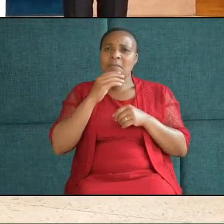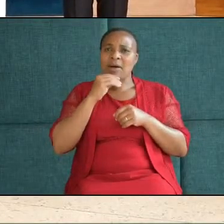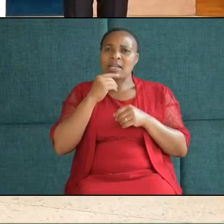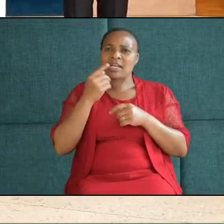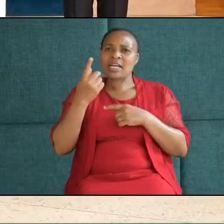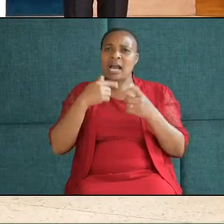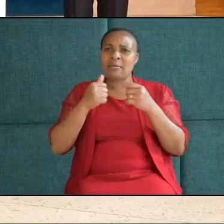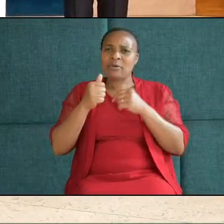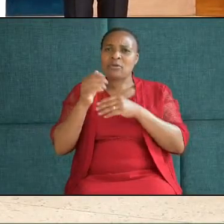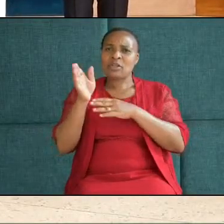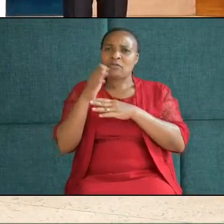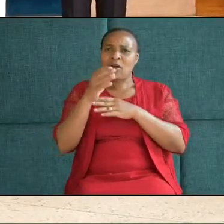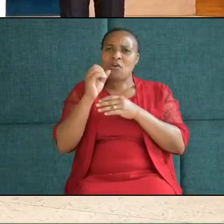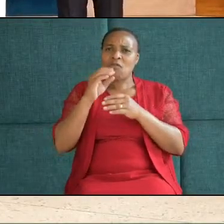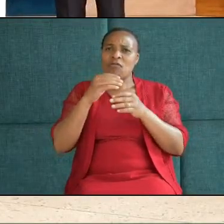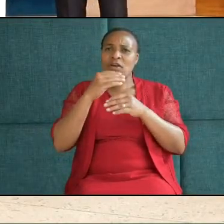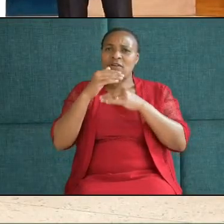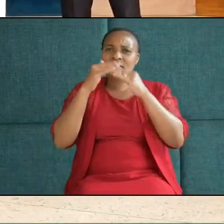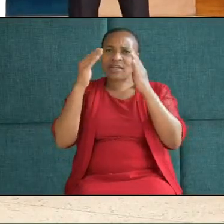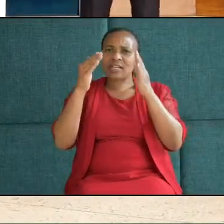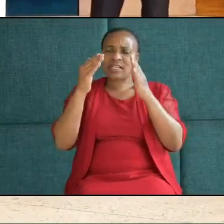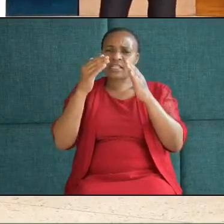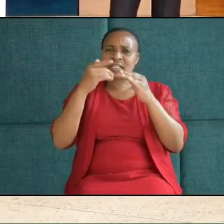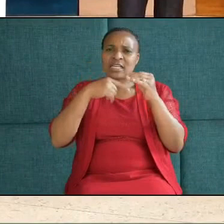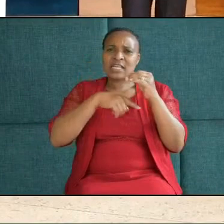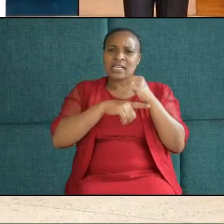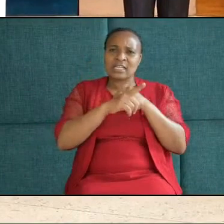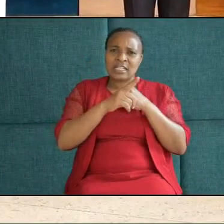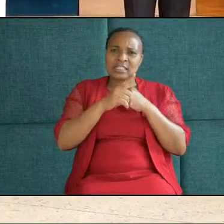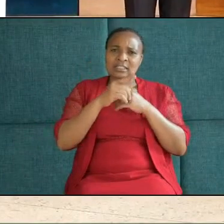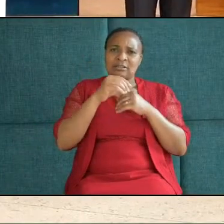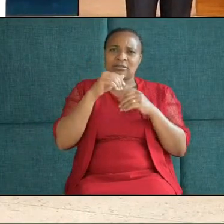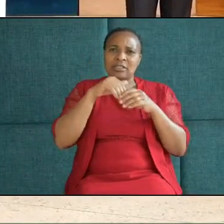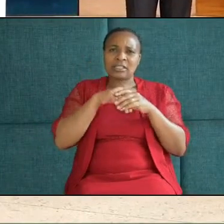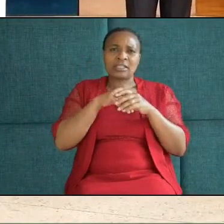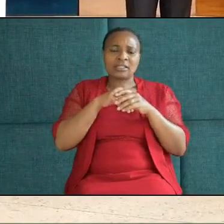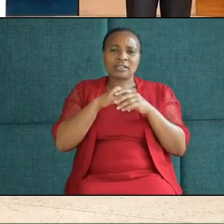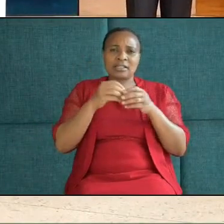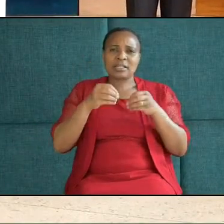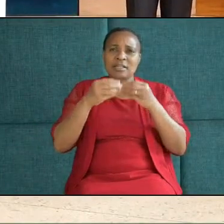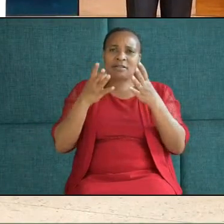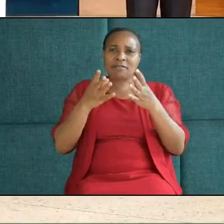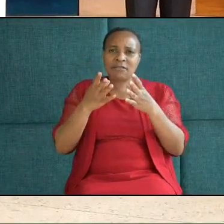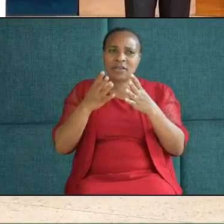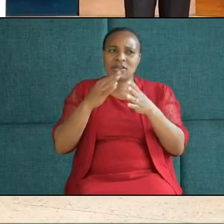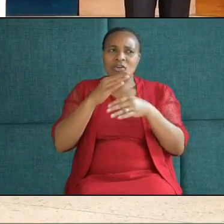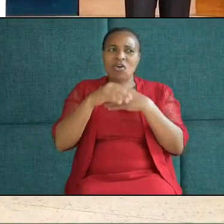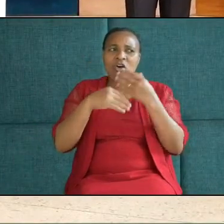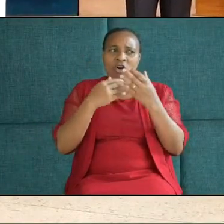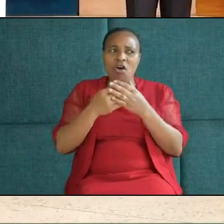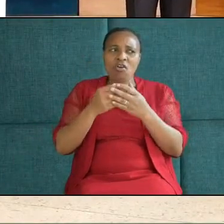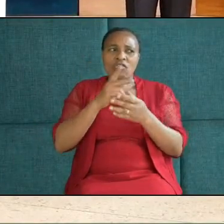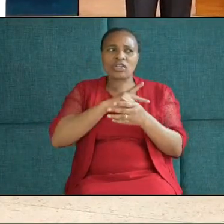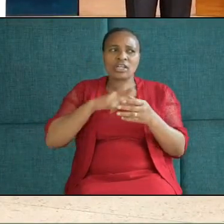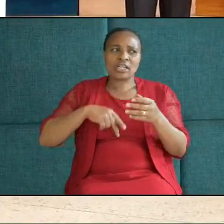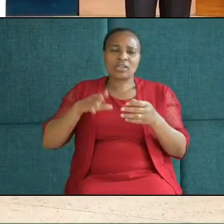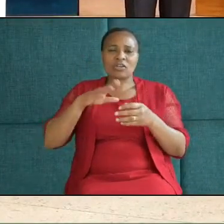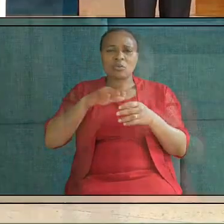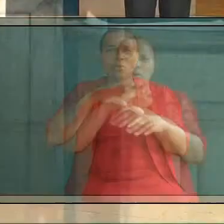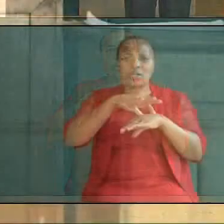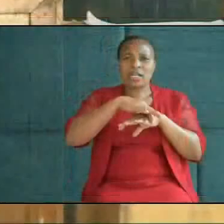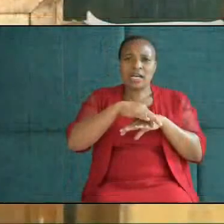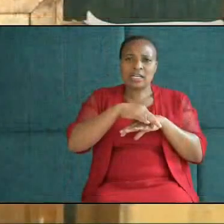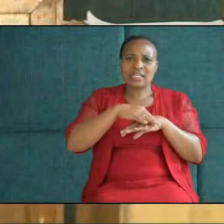the clouds of heaven. He went to the Ancient of Days and was given dominion over all the kingdoms of the earth.